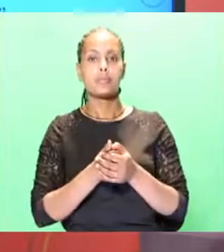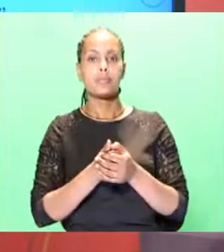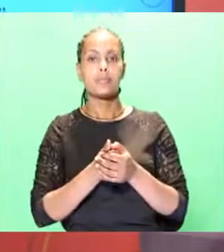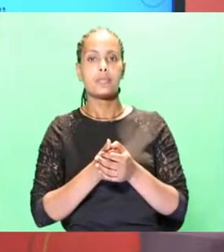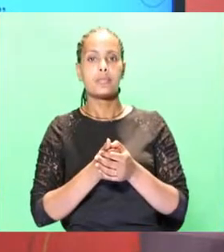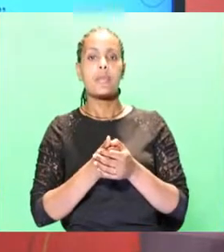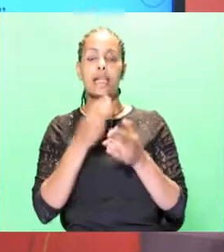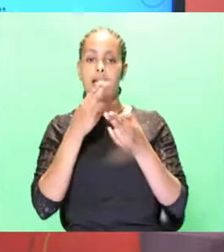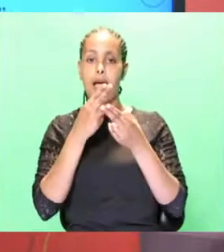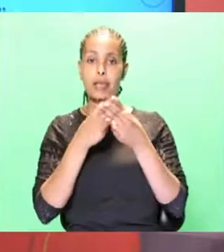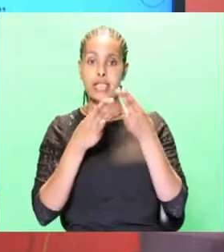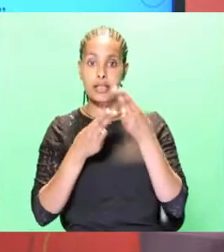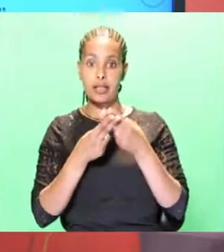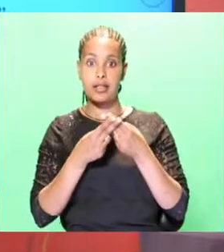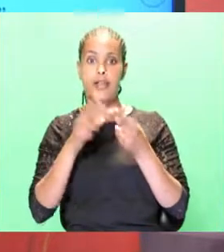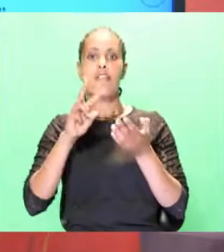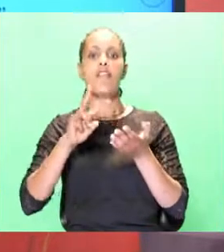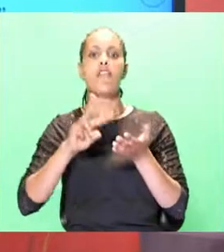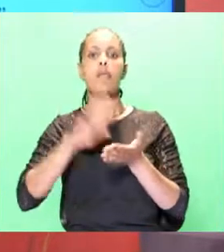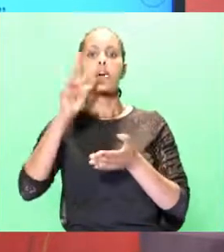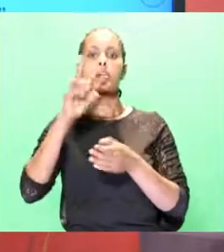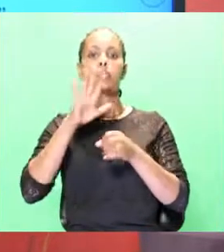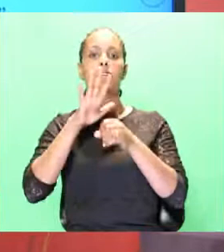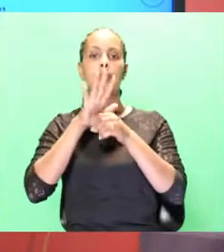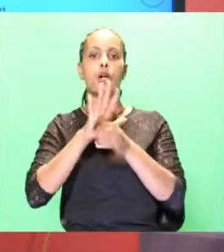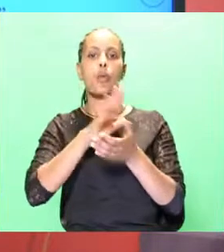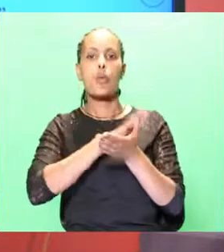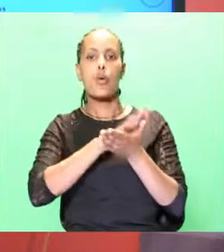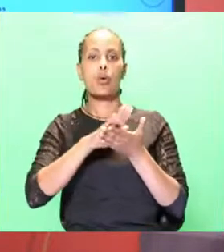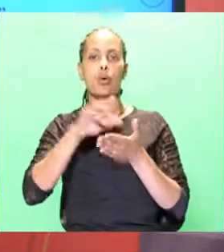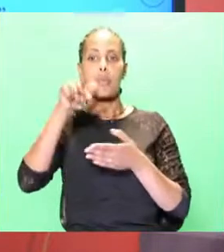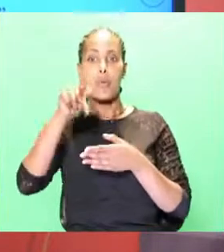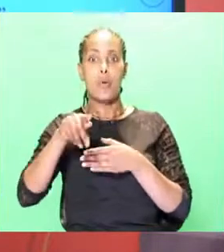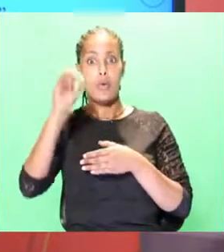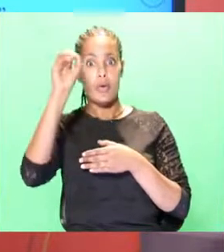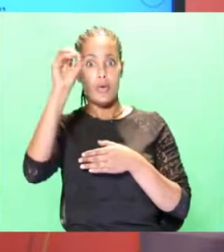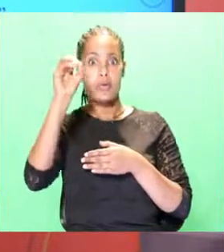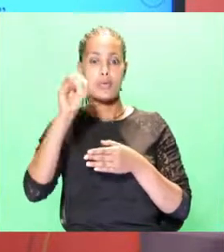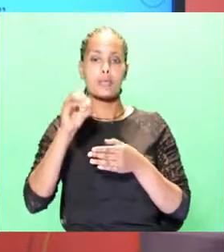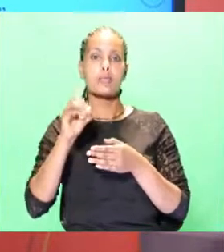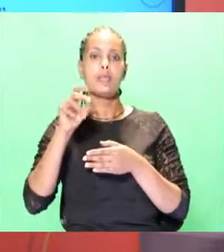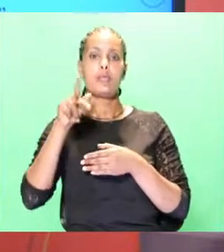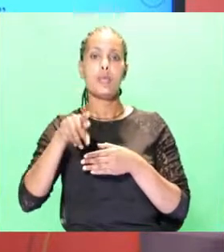solid times vapor pressure of a pure solvent